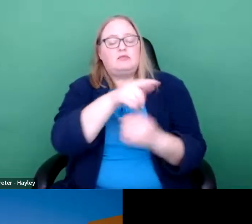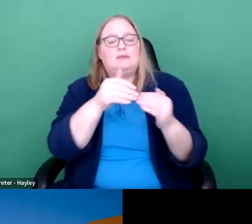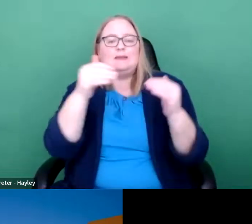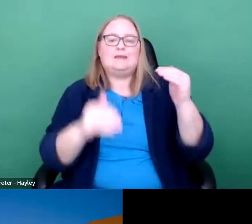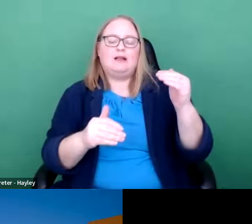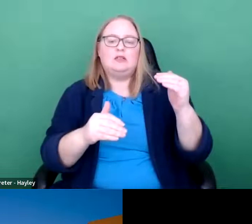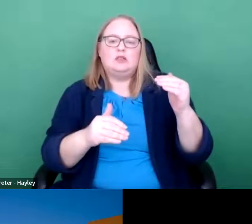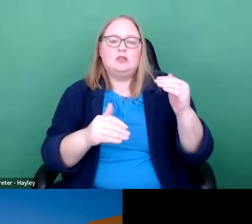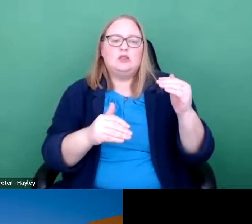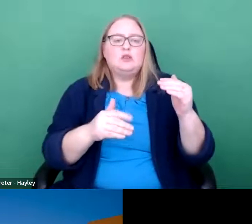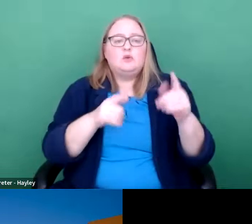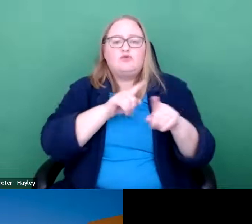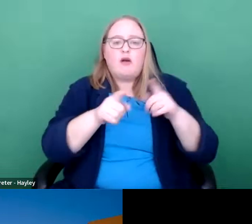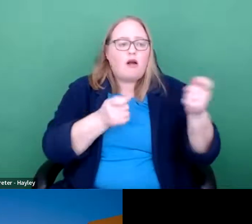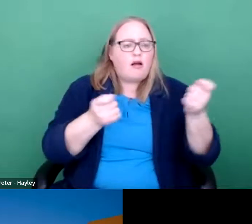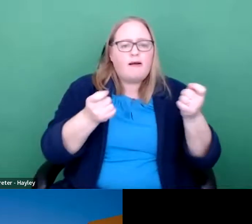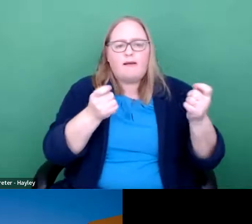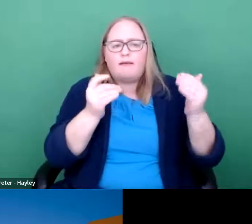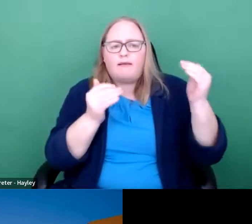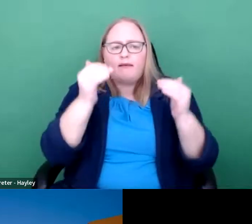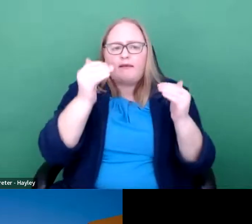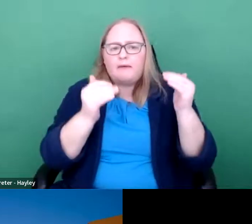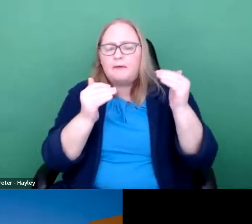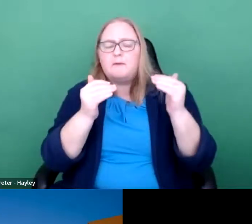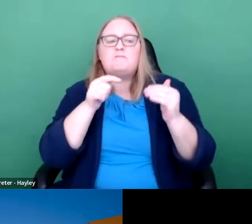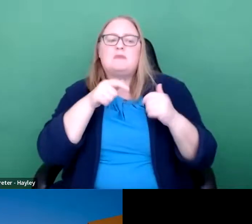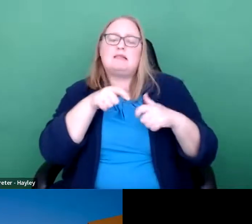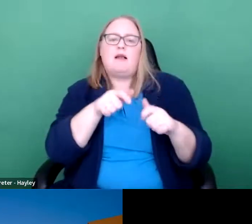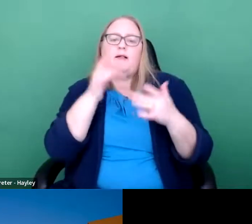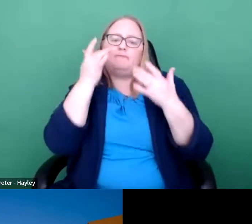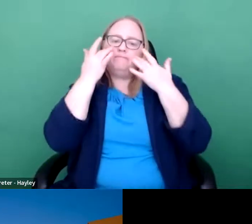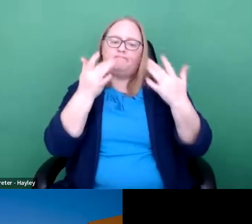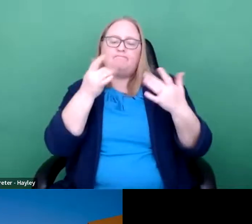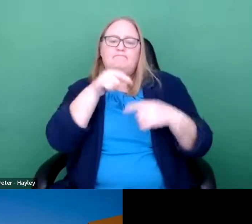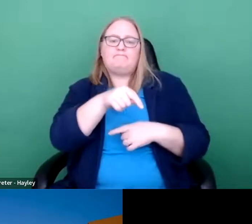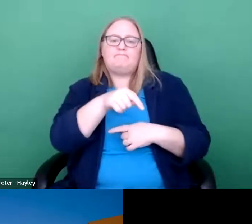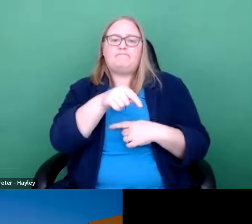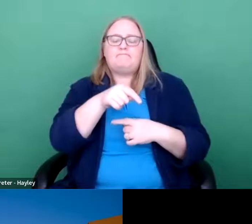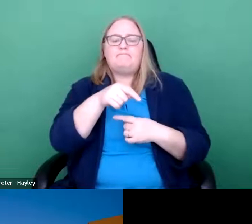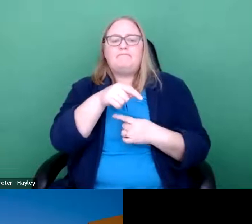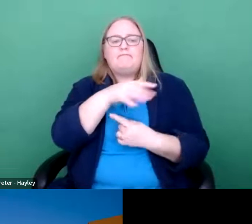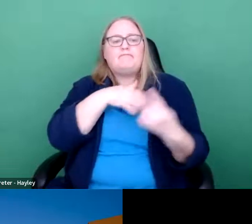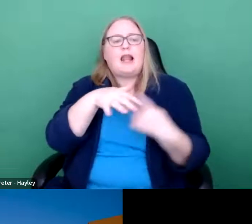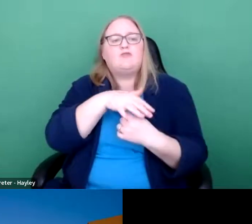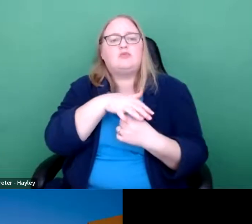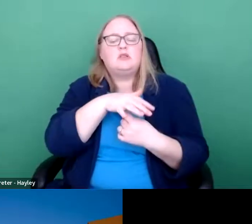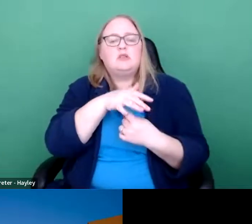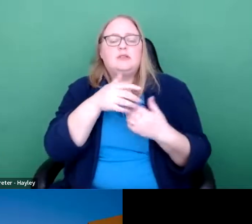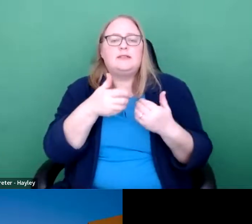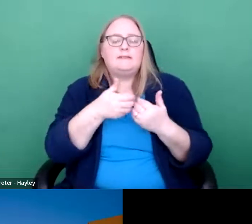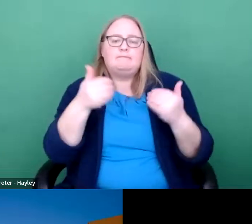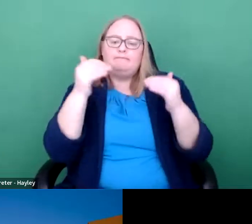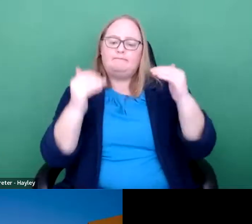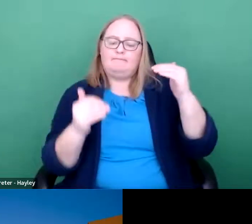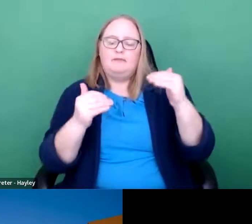factors. And in our Chicago research, we show that living in a racially segregated area of concentrated